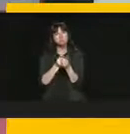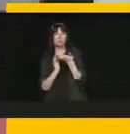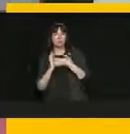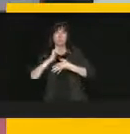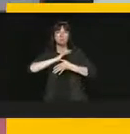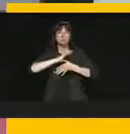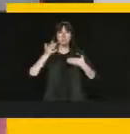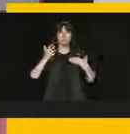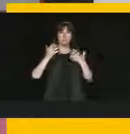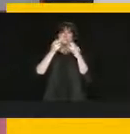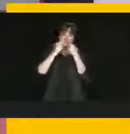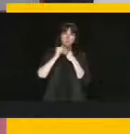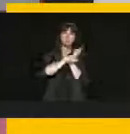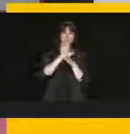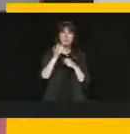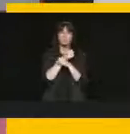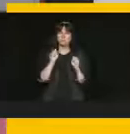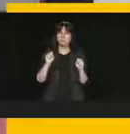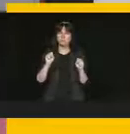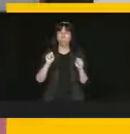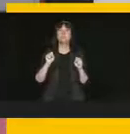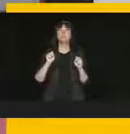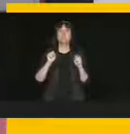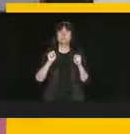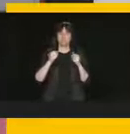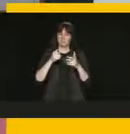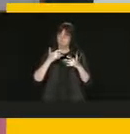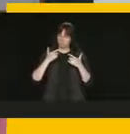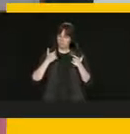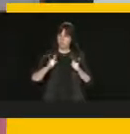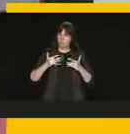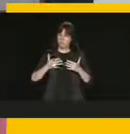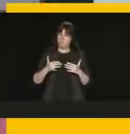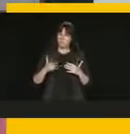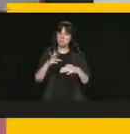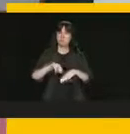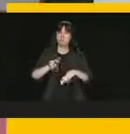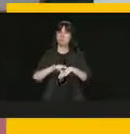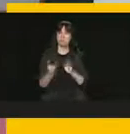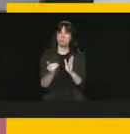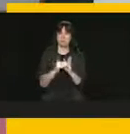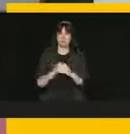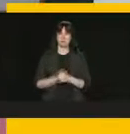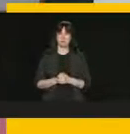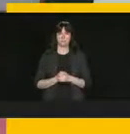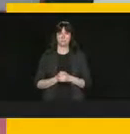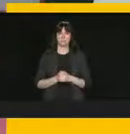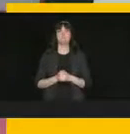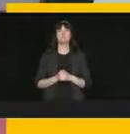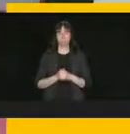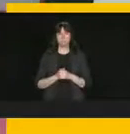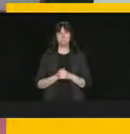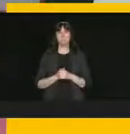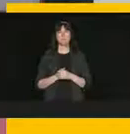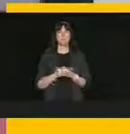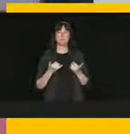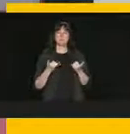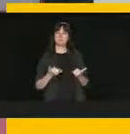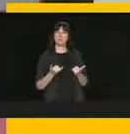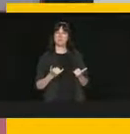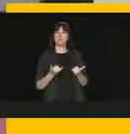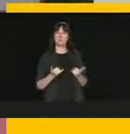Canadians safe while getting back to normal as much as we can. Aujourd'hui, on publie les dernières Today,